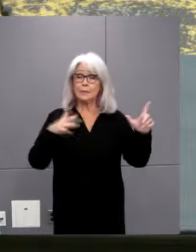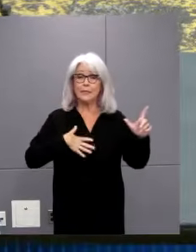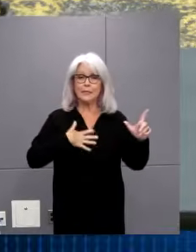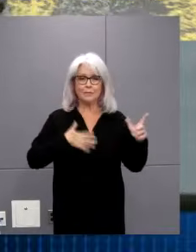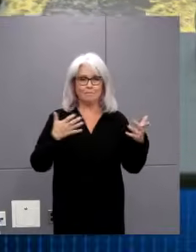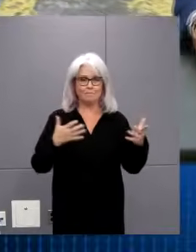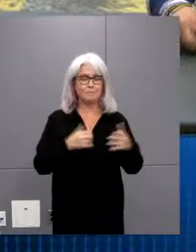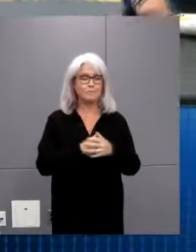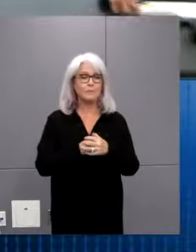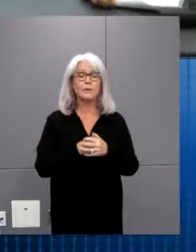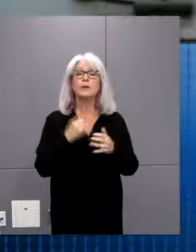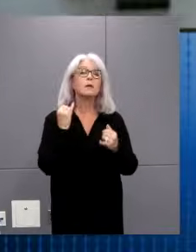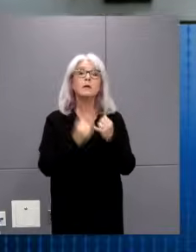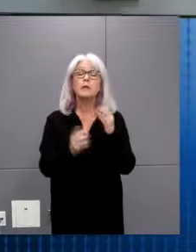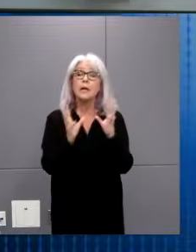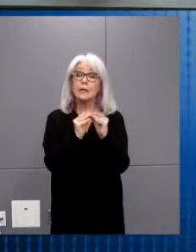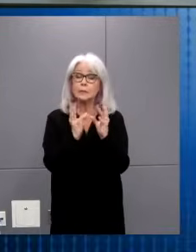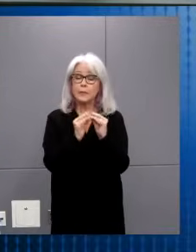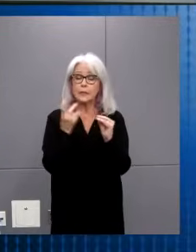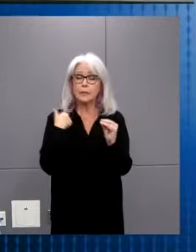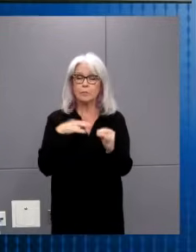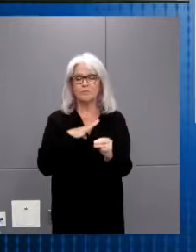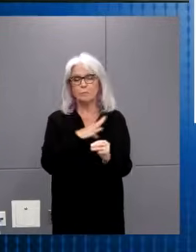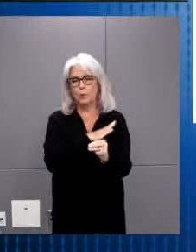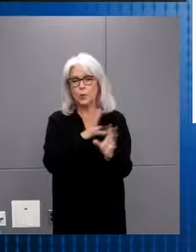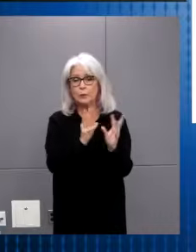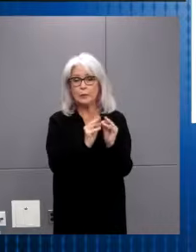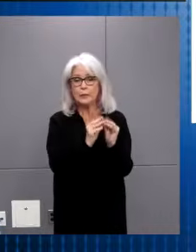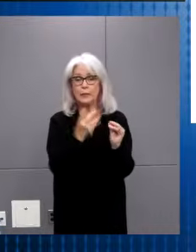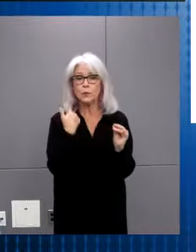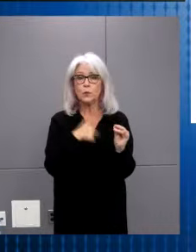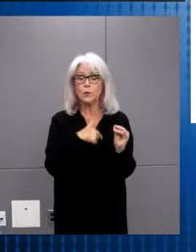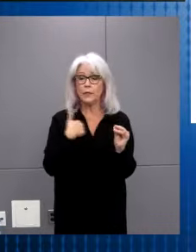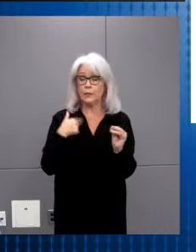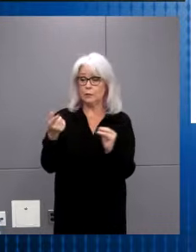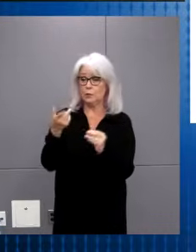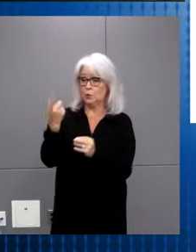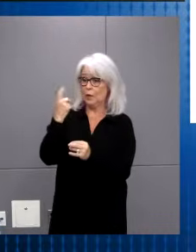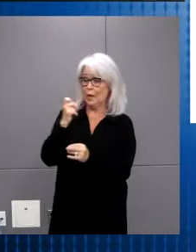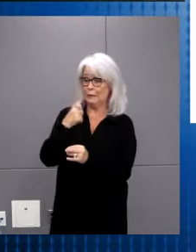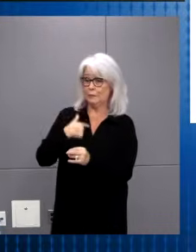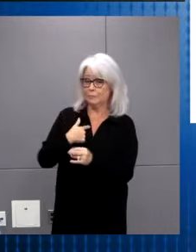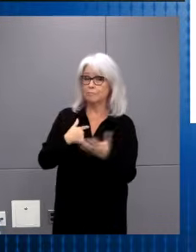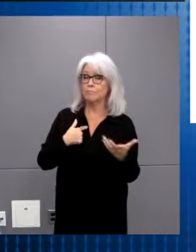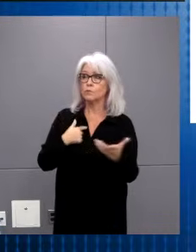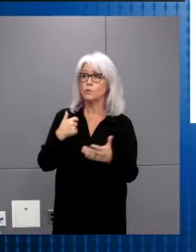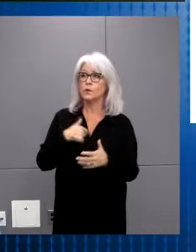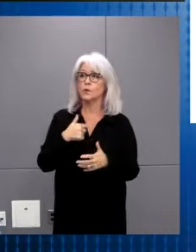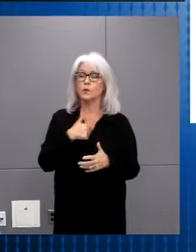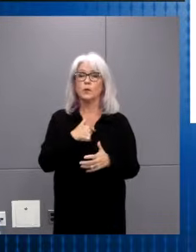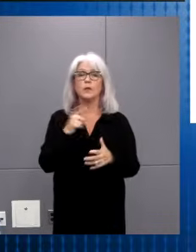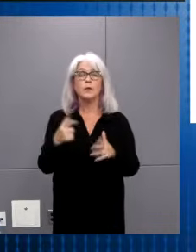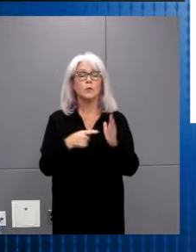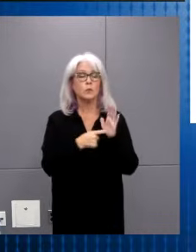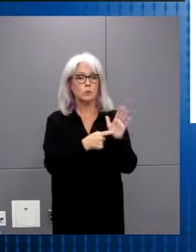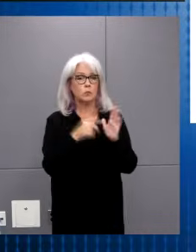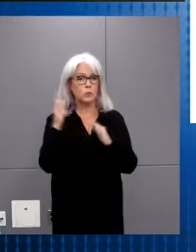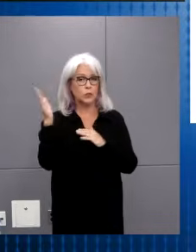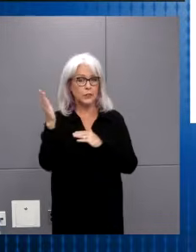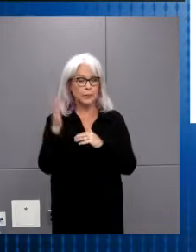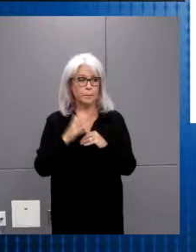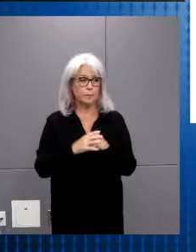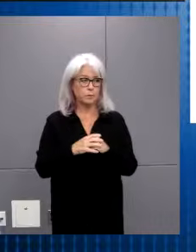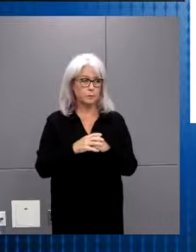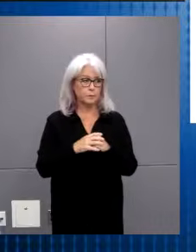So at the last meeting, board meeting, the board had requested that the attorney fees be presented.